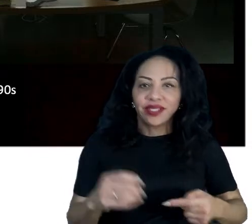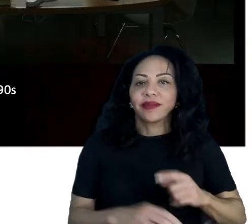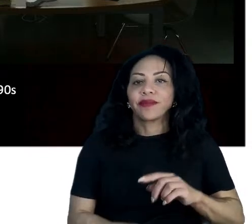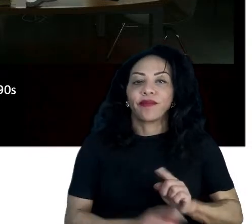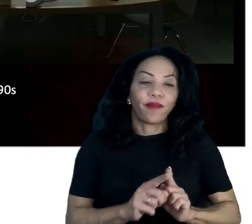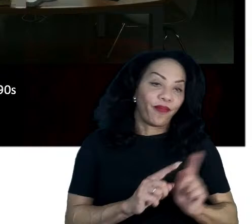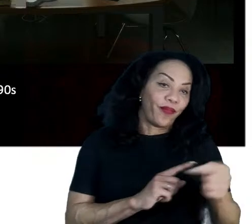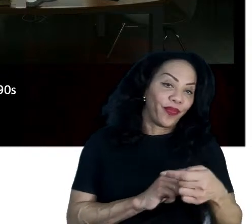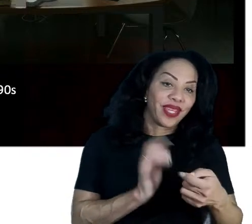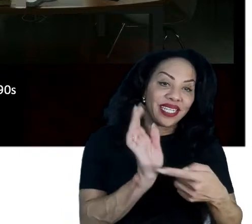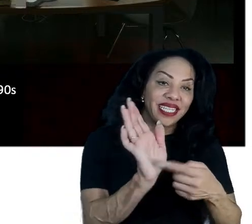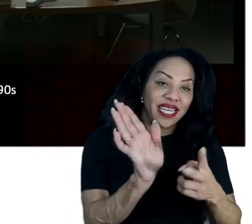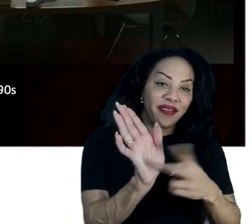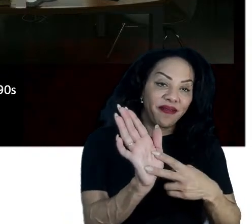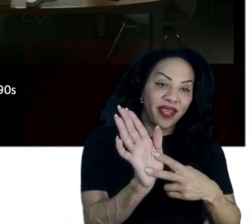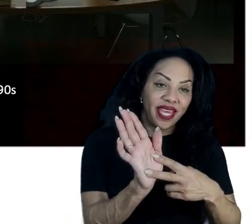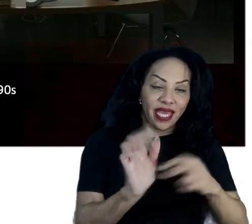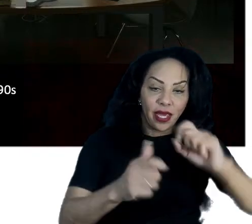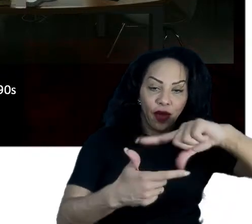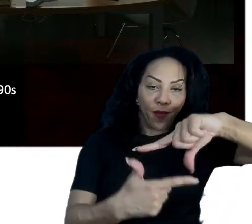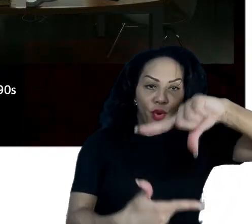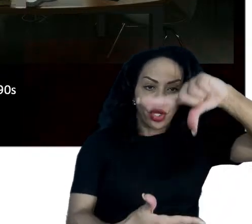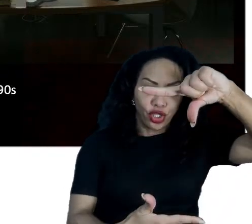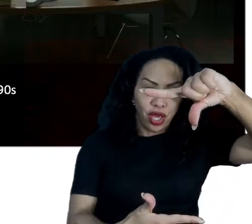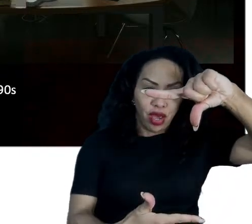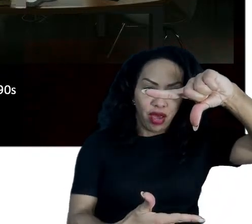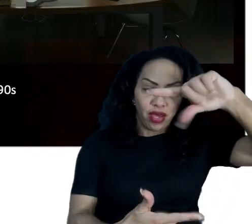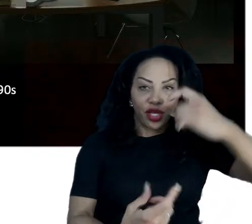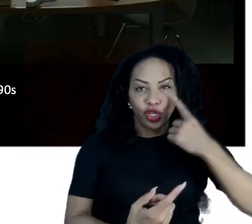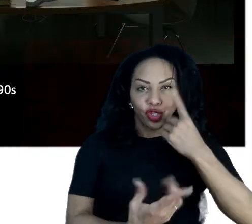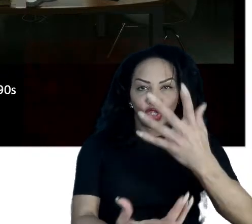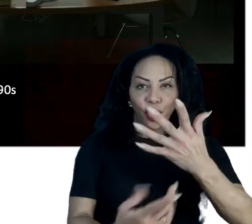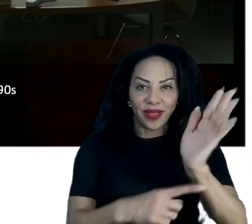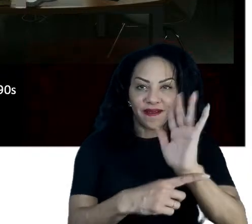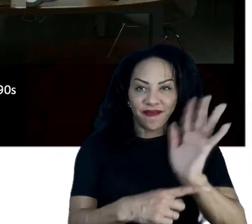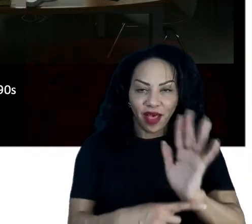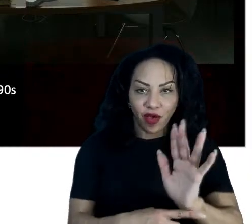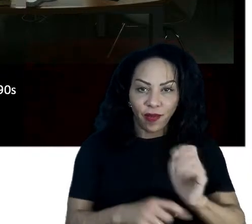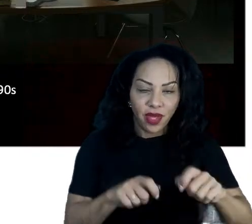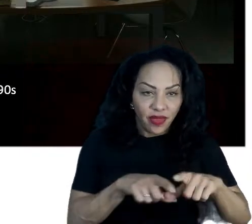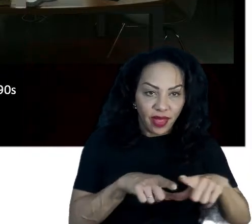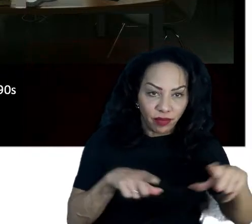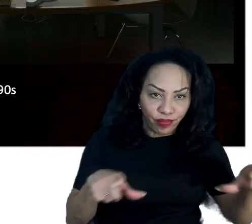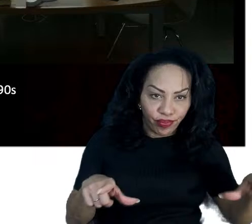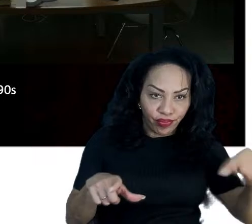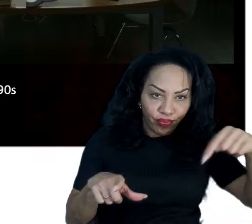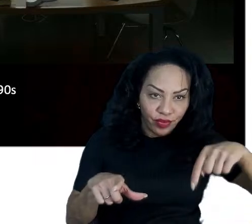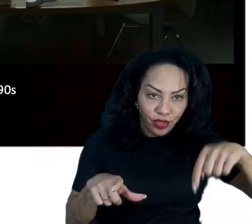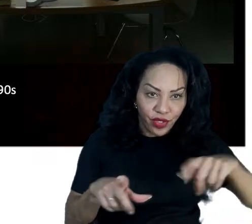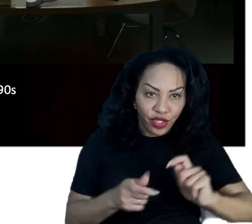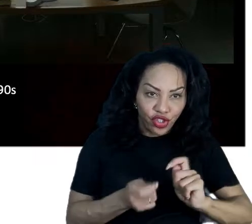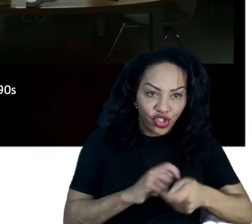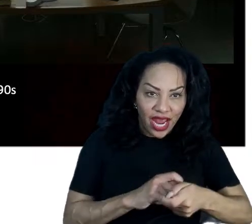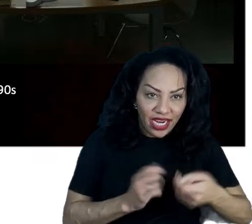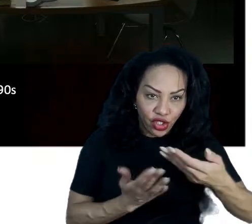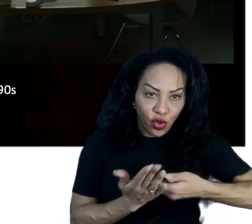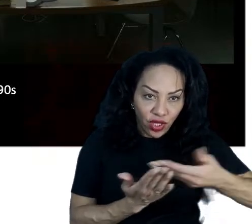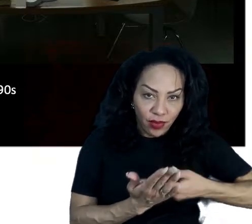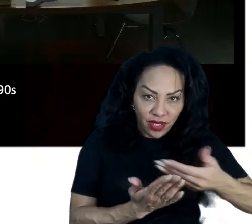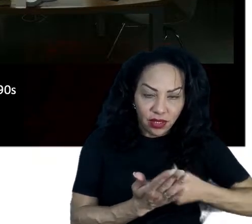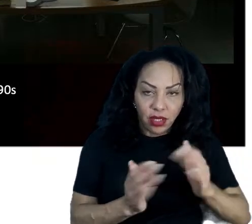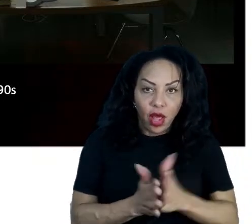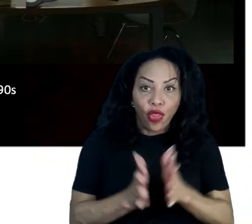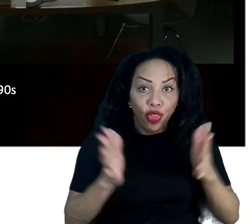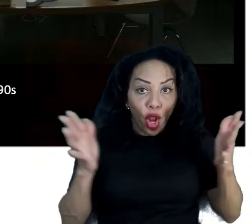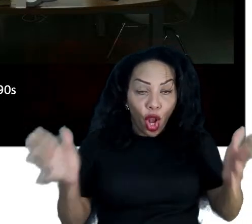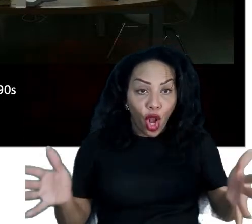showing the film, and then the vitrine of documents exploring change. And then the large table in the middle of the plan